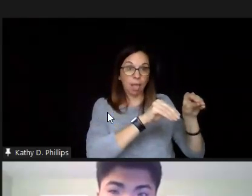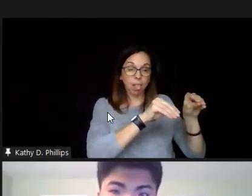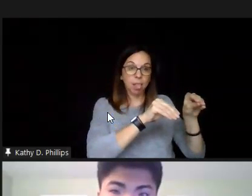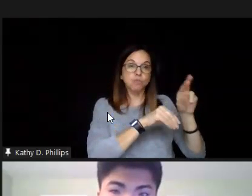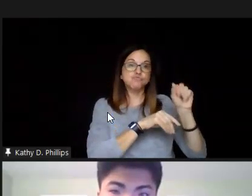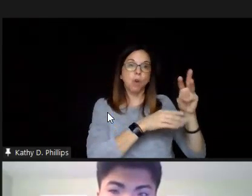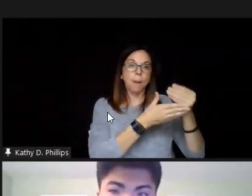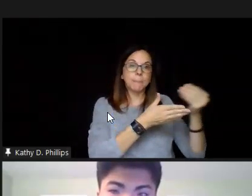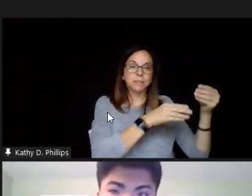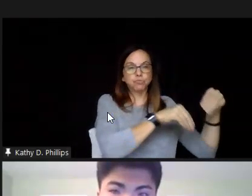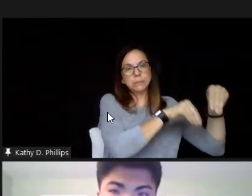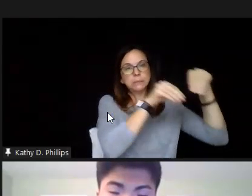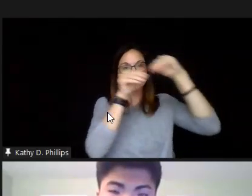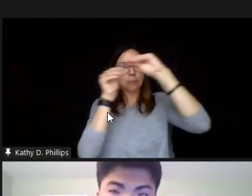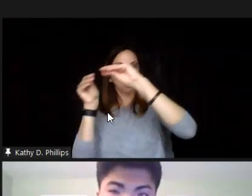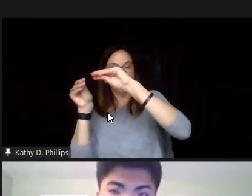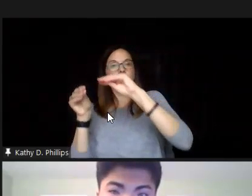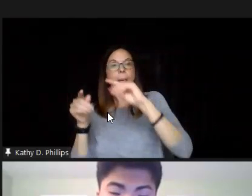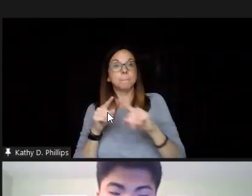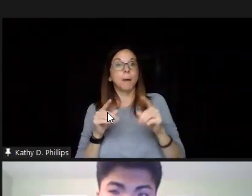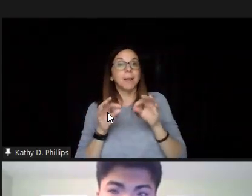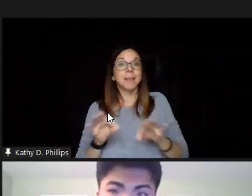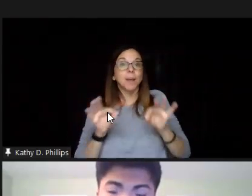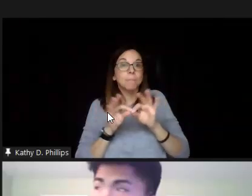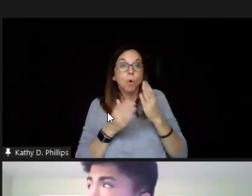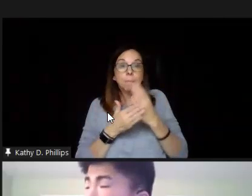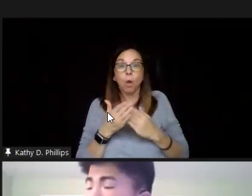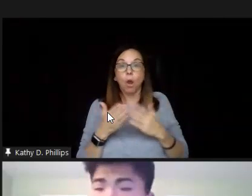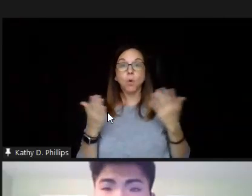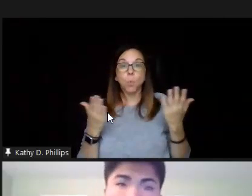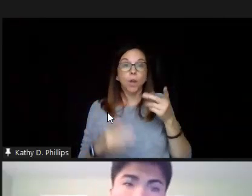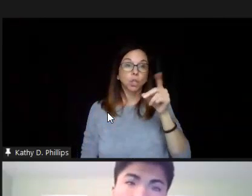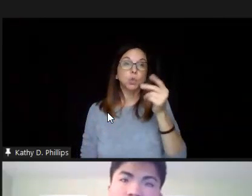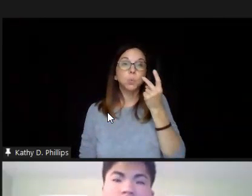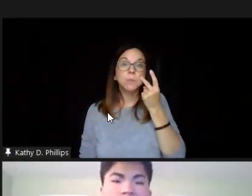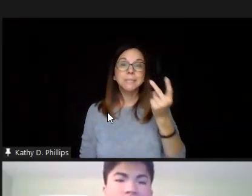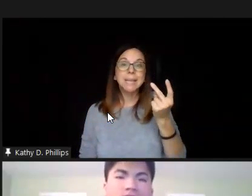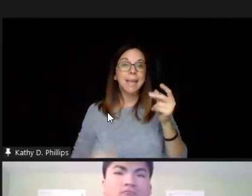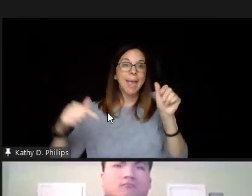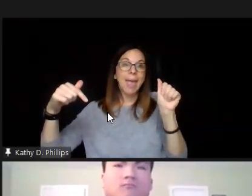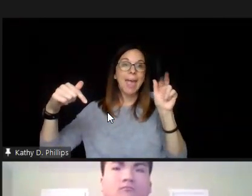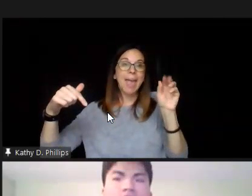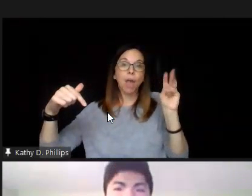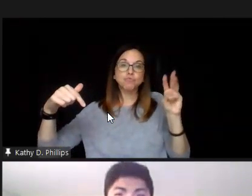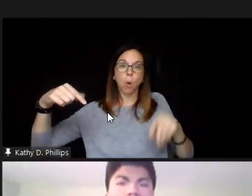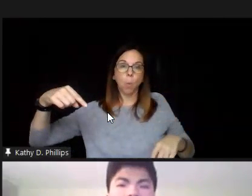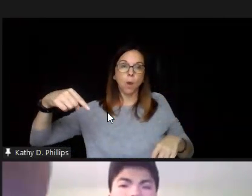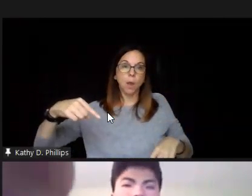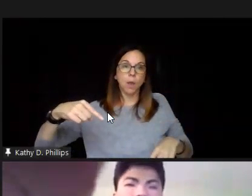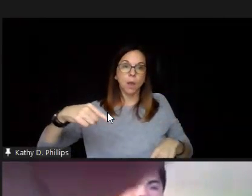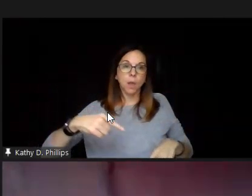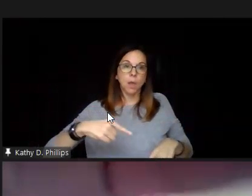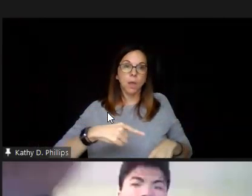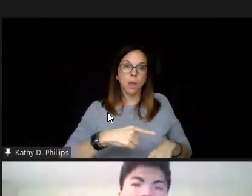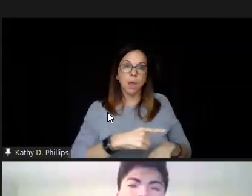mother country. But here's the critical piece. Do you see the arrows going from the colonies